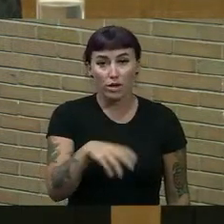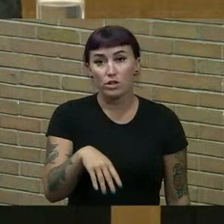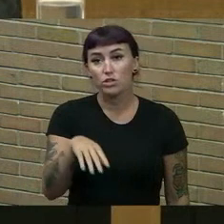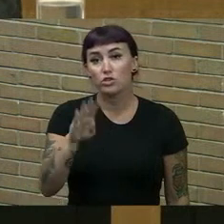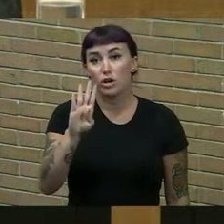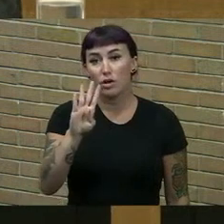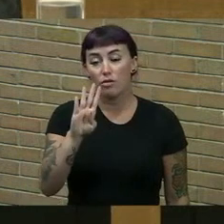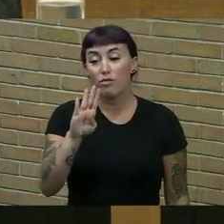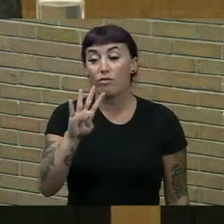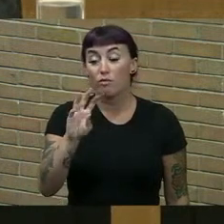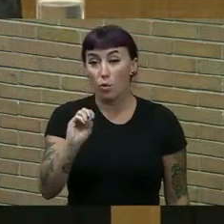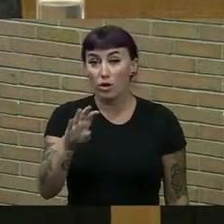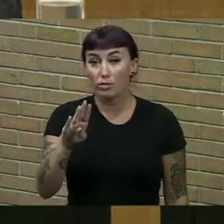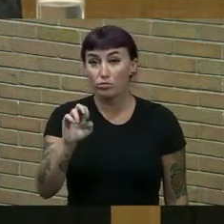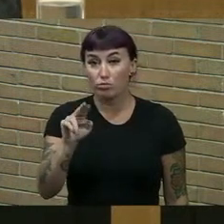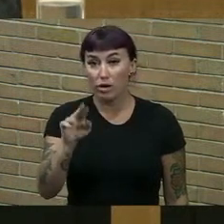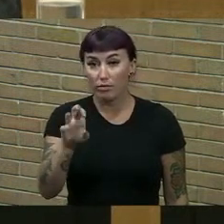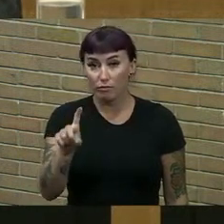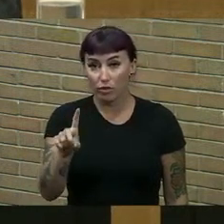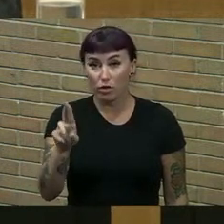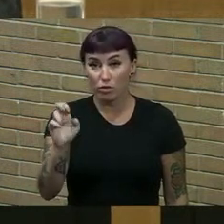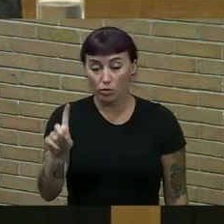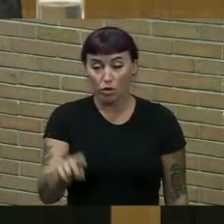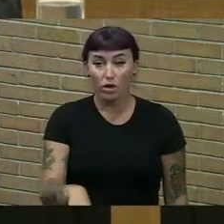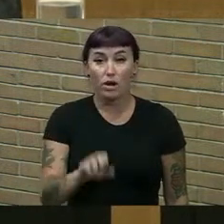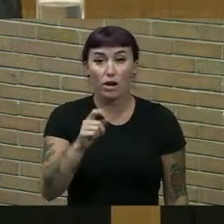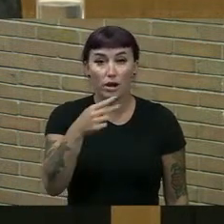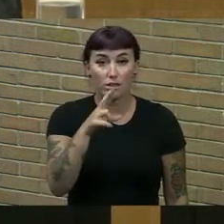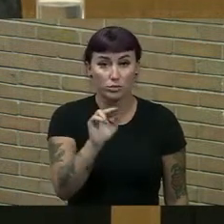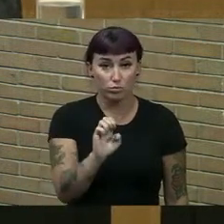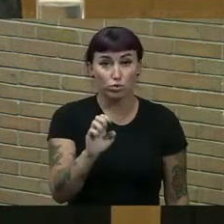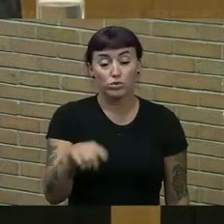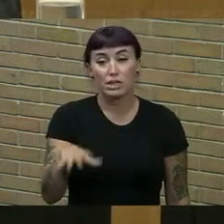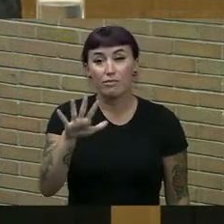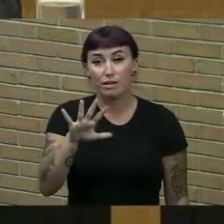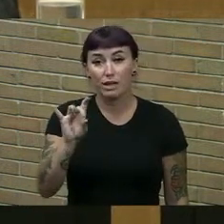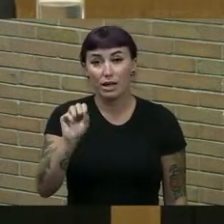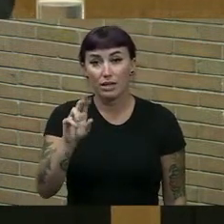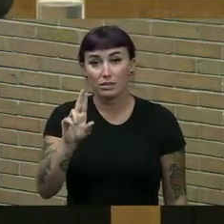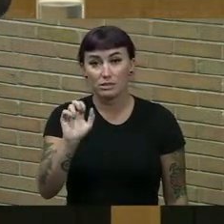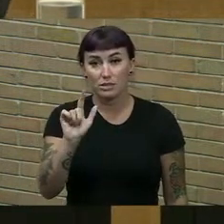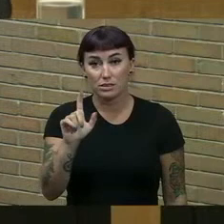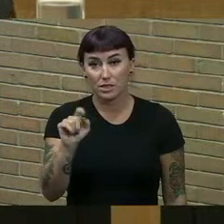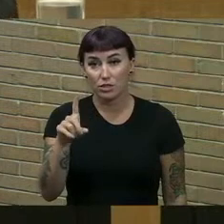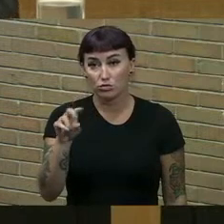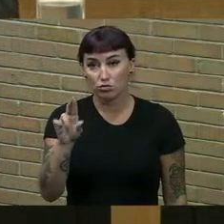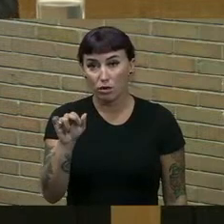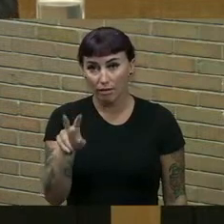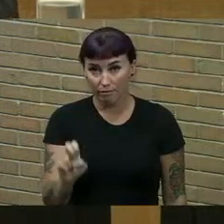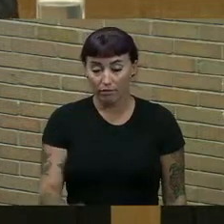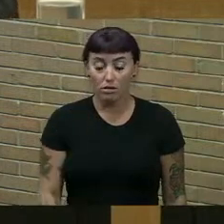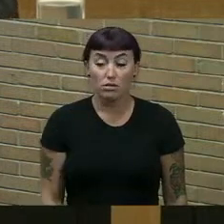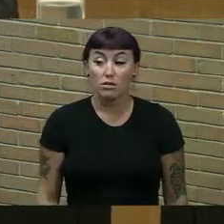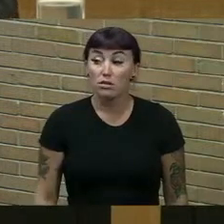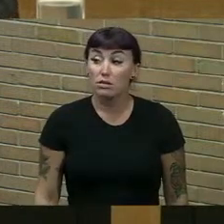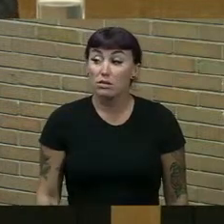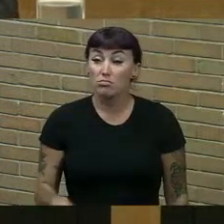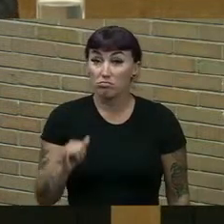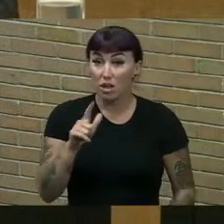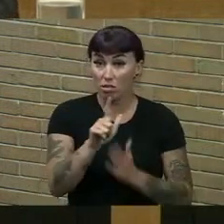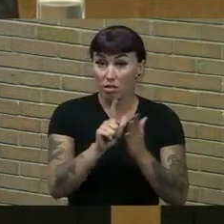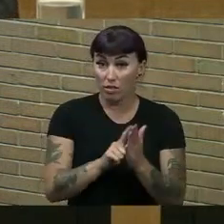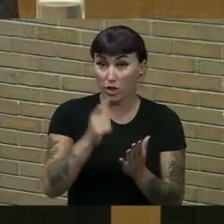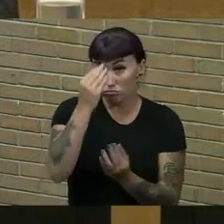Road, and a 40-inch Norway spruce at 58 Sunset Drive. Has the necessary legal notice